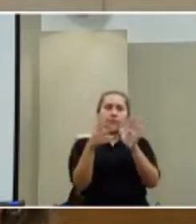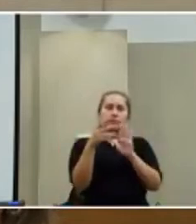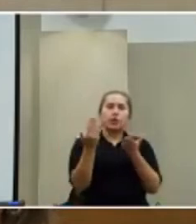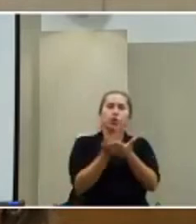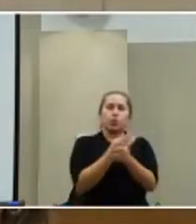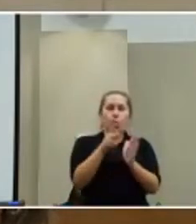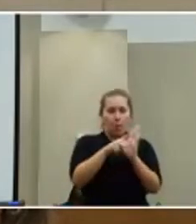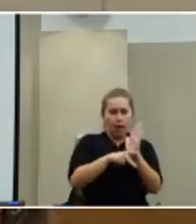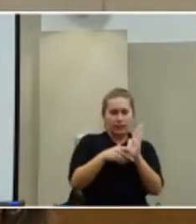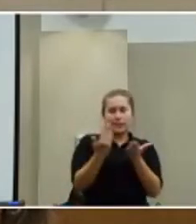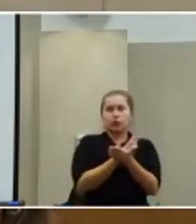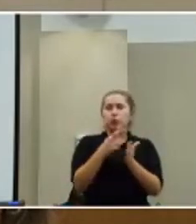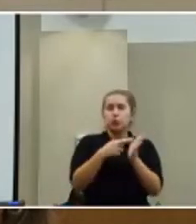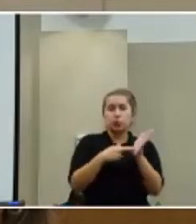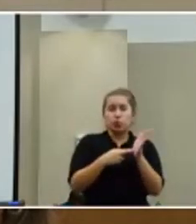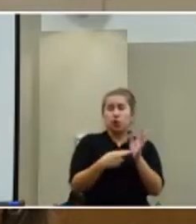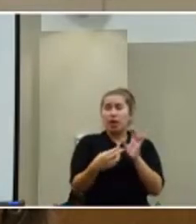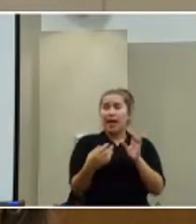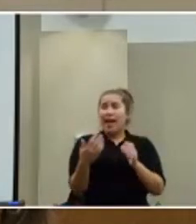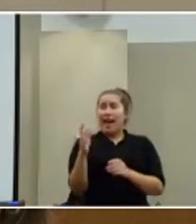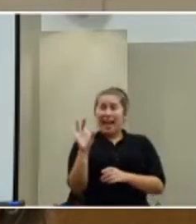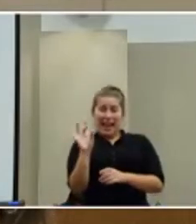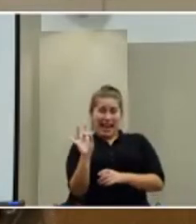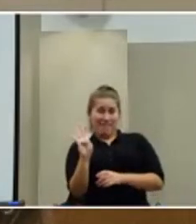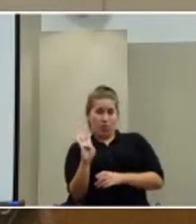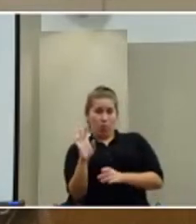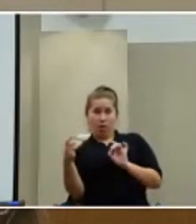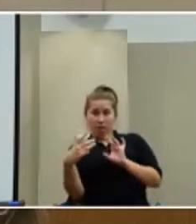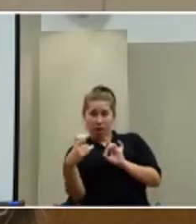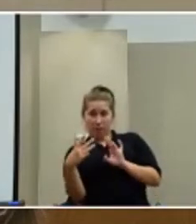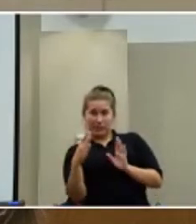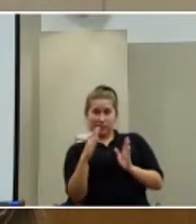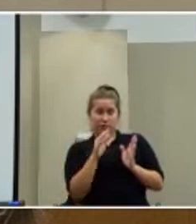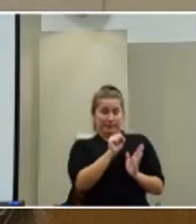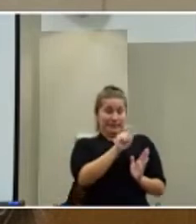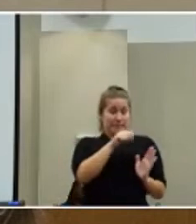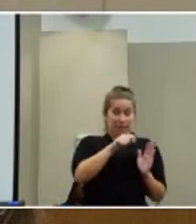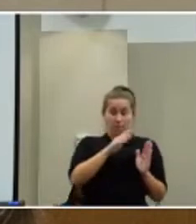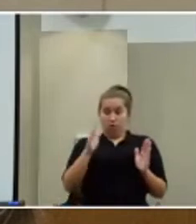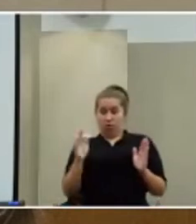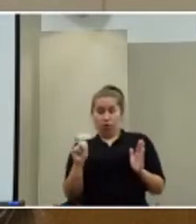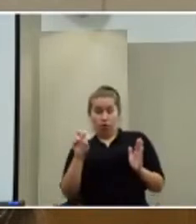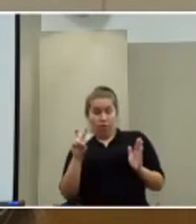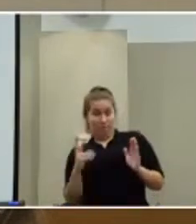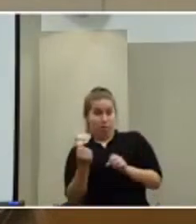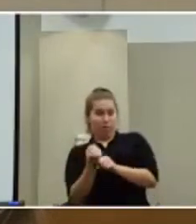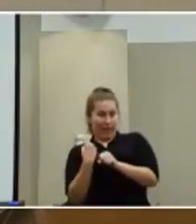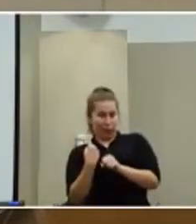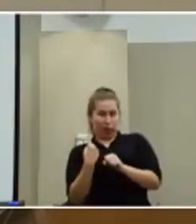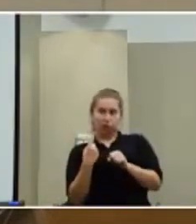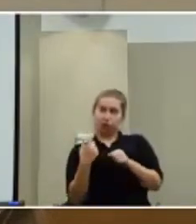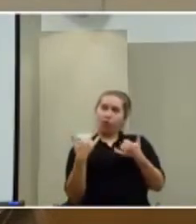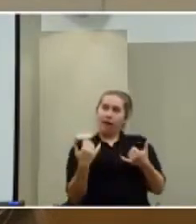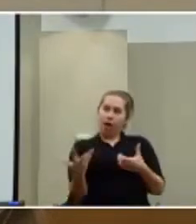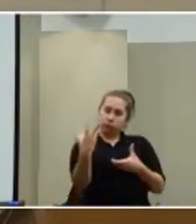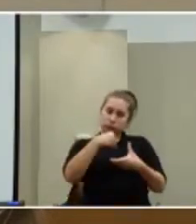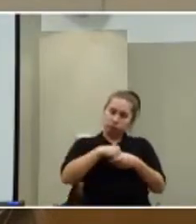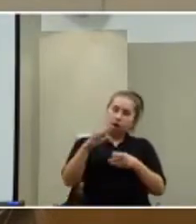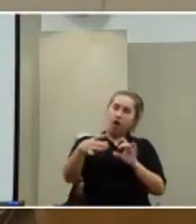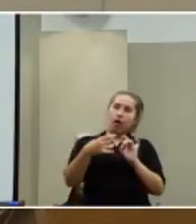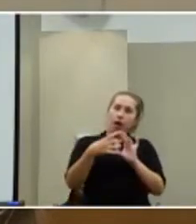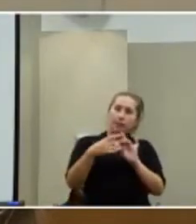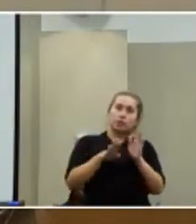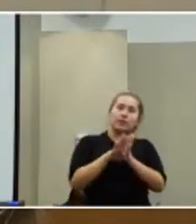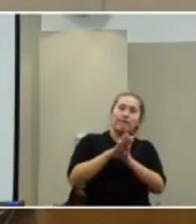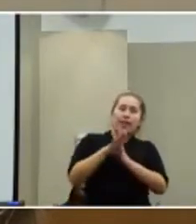We received, I think, 84 comments between September and November of last year, and we are in the process of developing a